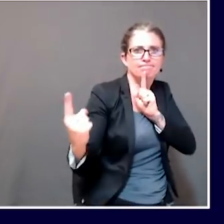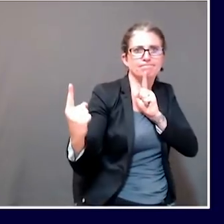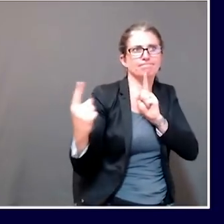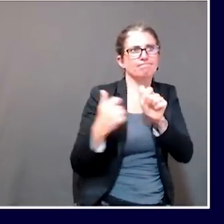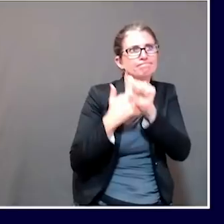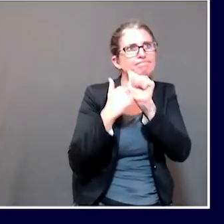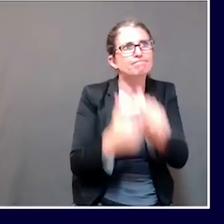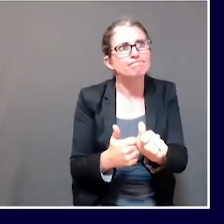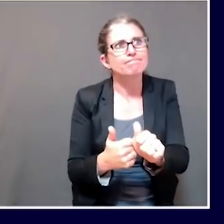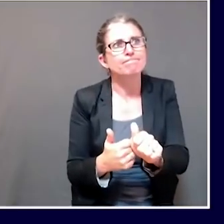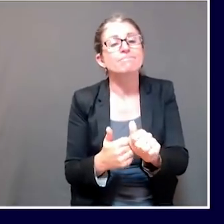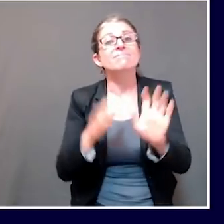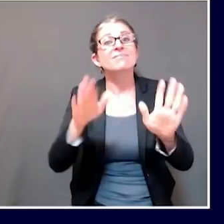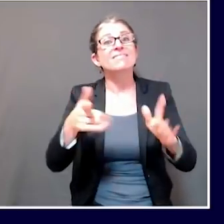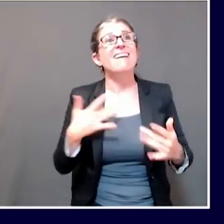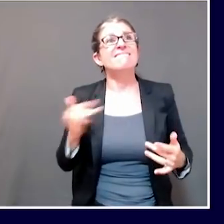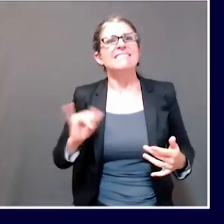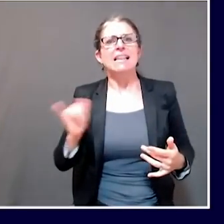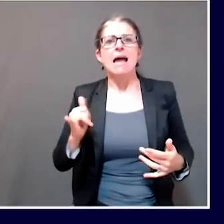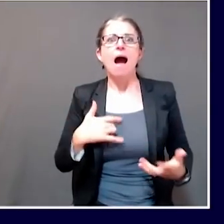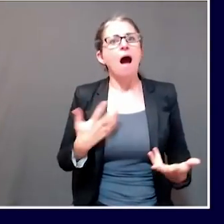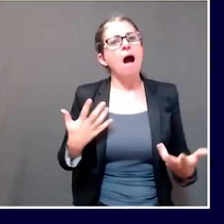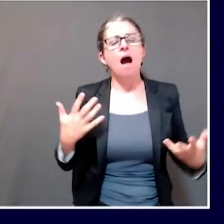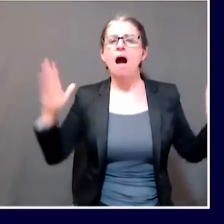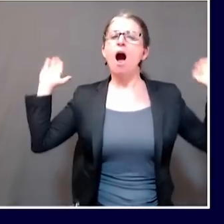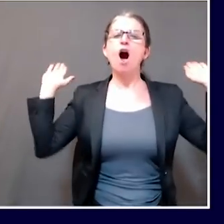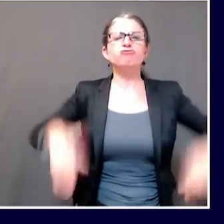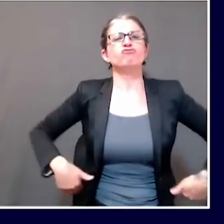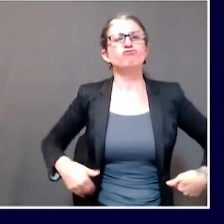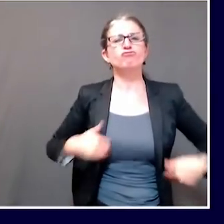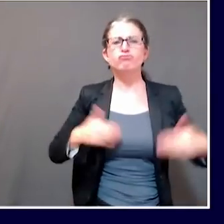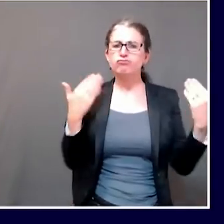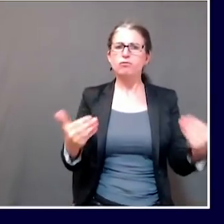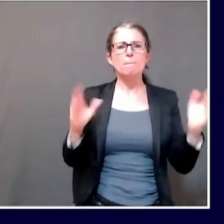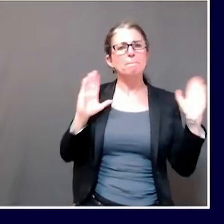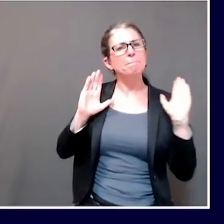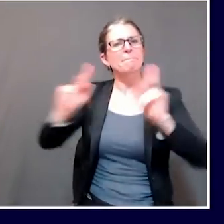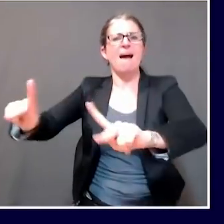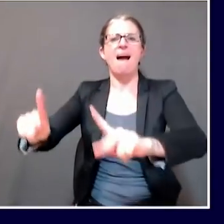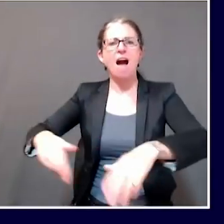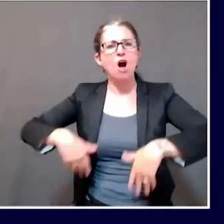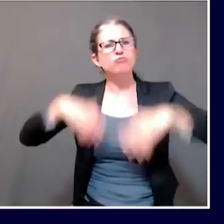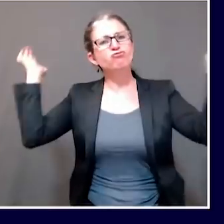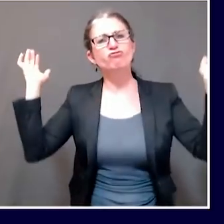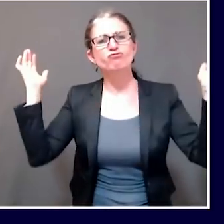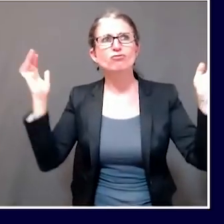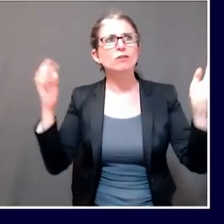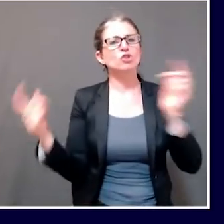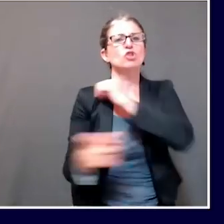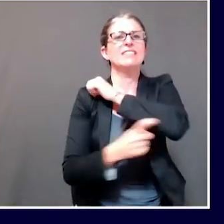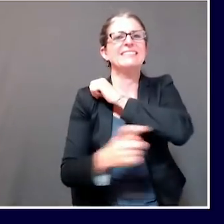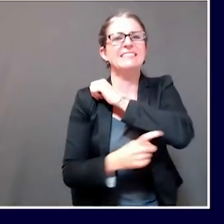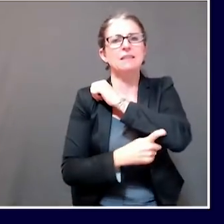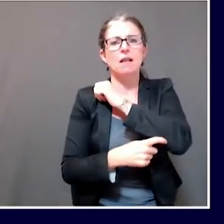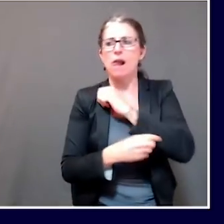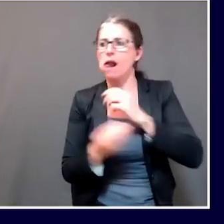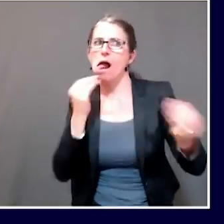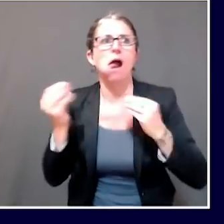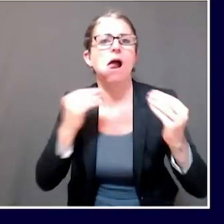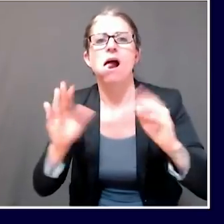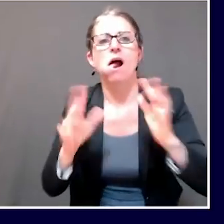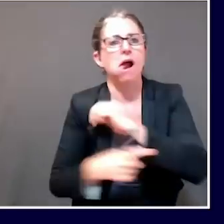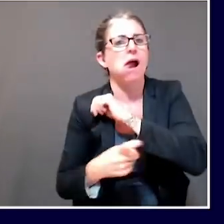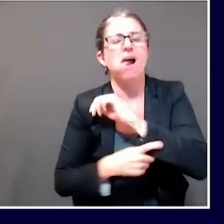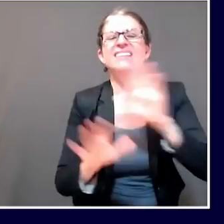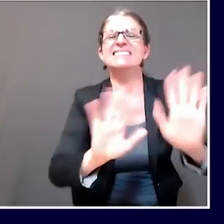barbecue or a pizza party. To do so right now would be a definite risk. We have come way